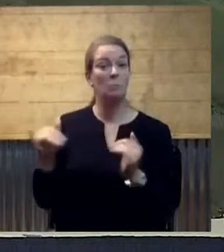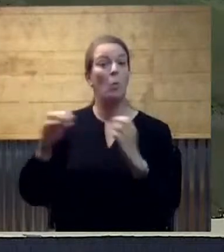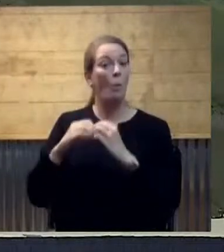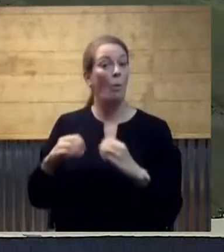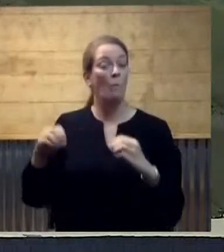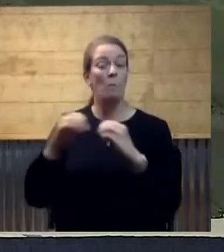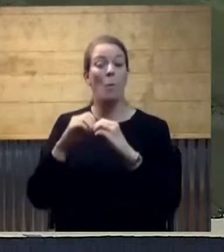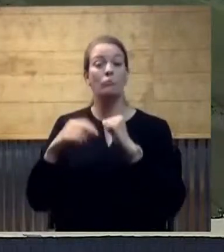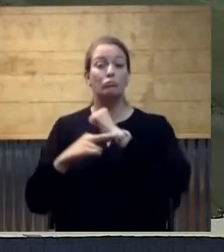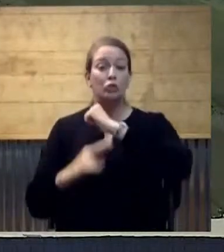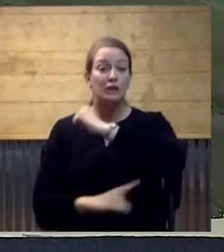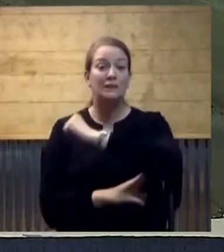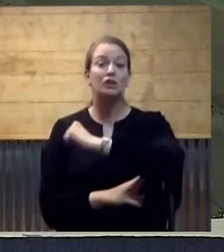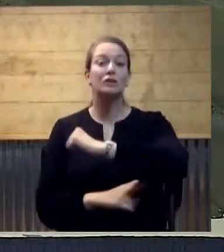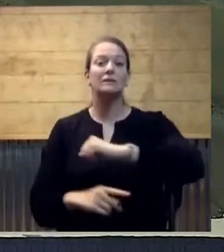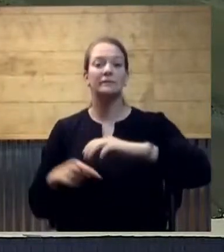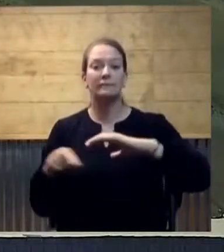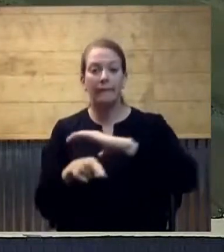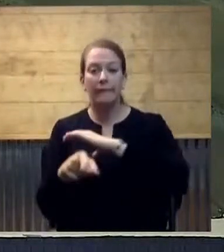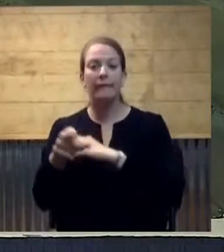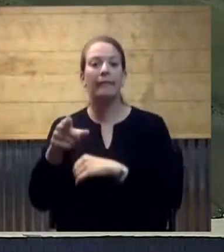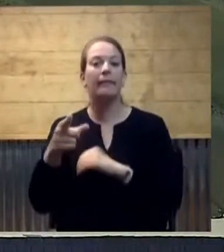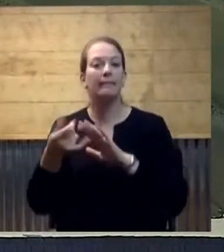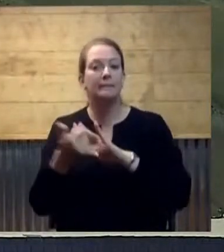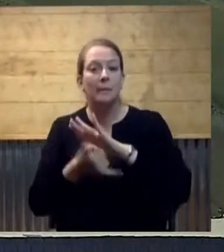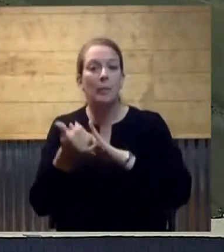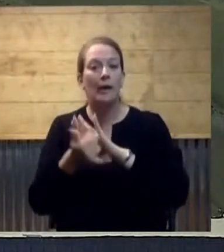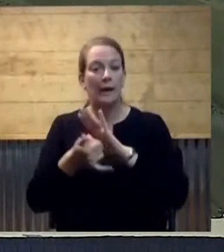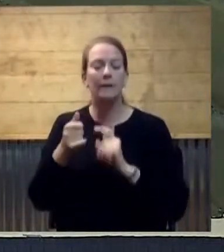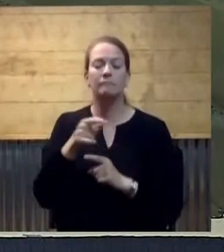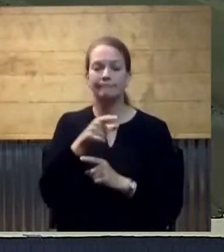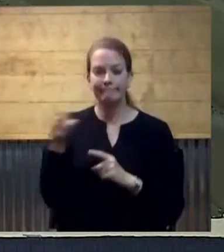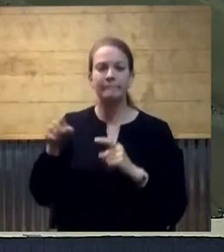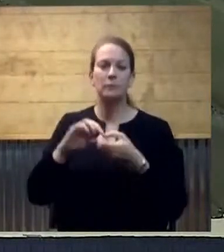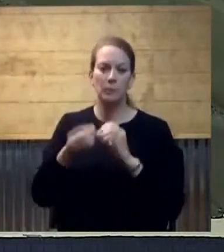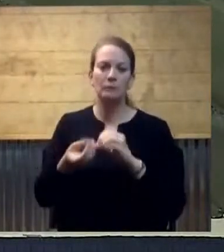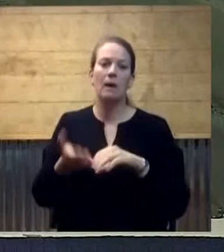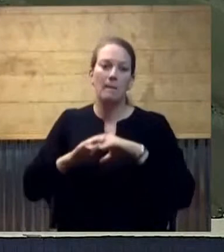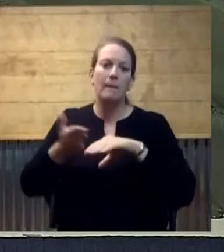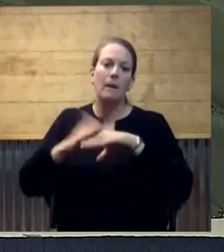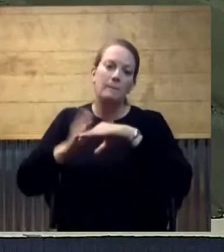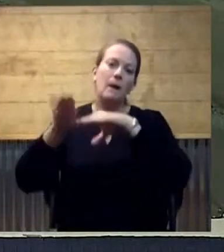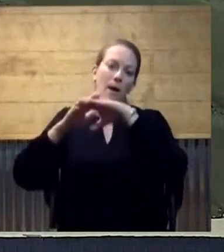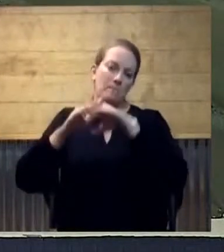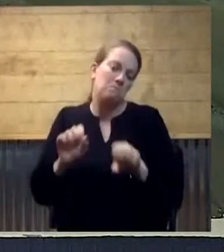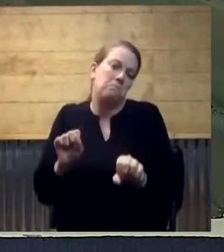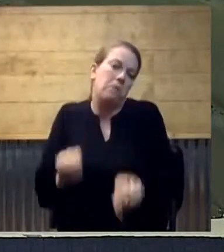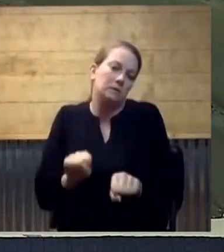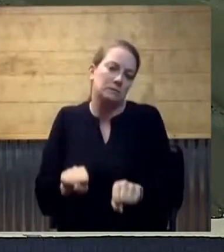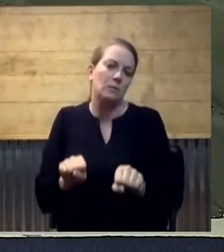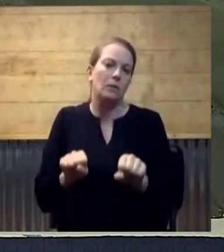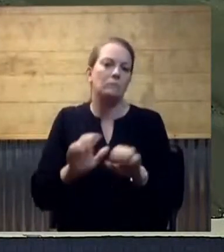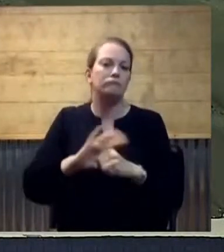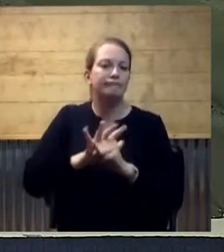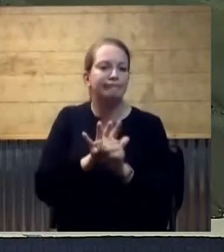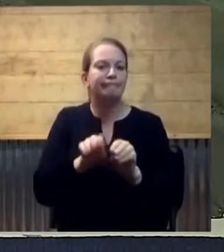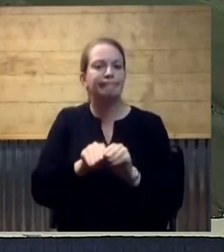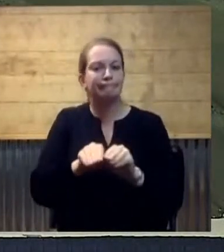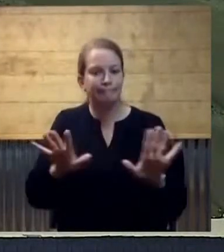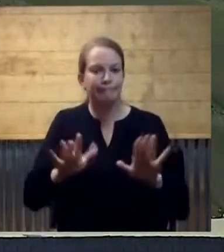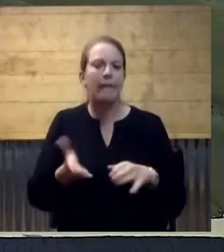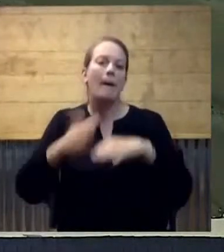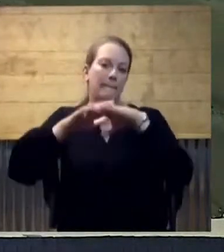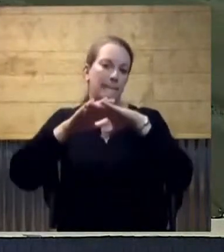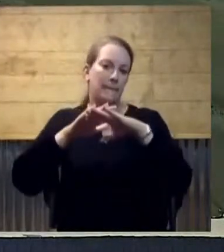bridge and tunnels, subway numbers? Yes. Subway ridership is way up. Bridge and tunnel traffic